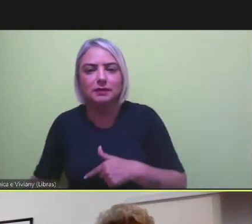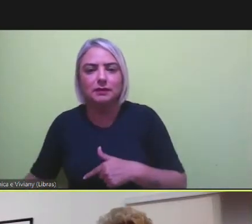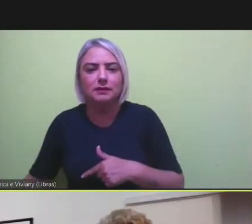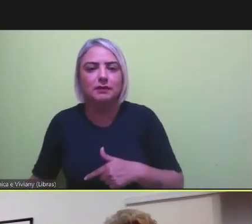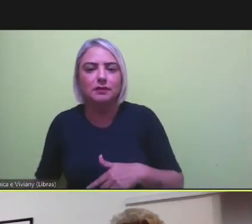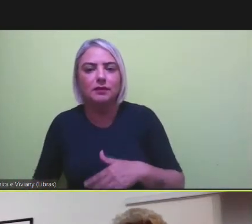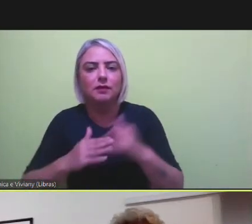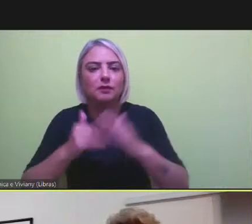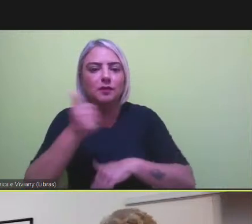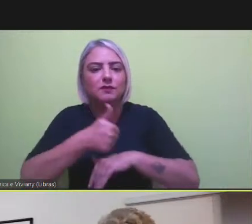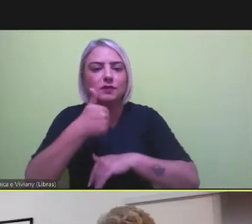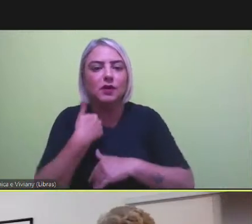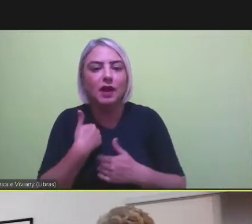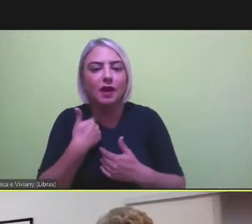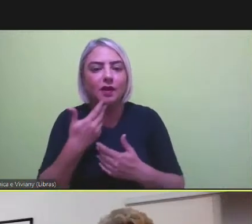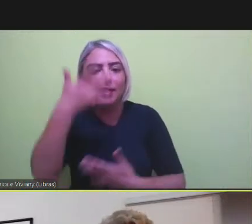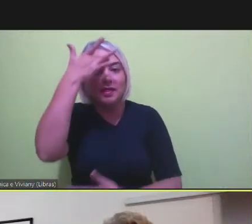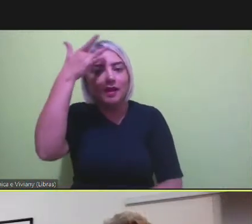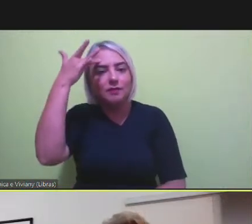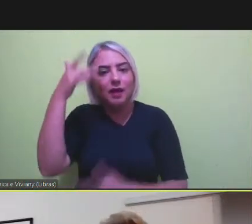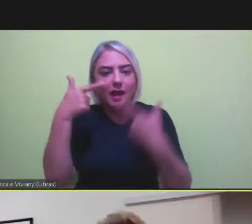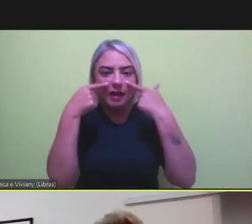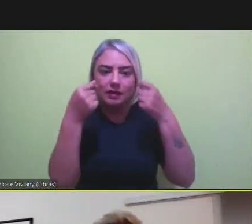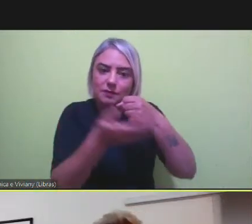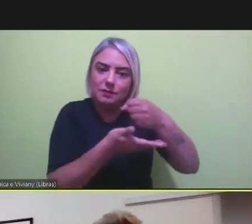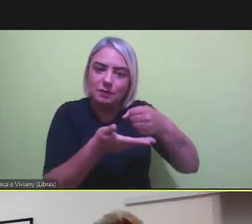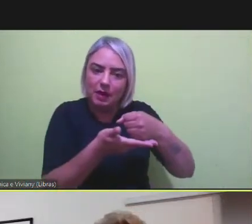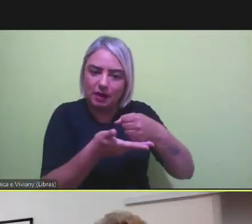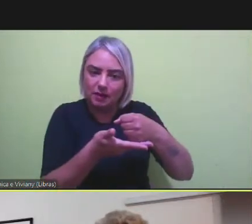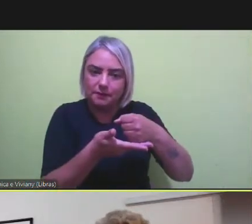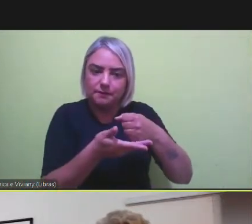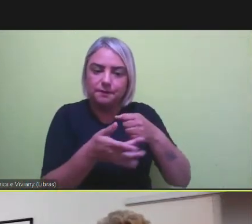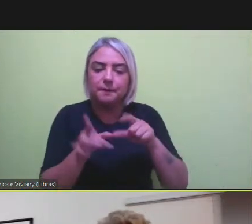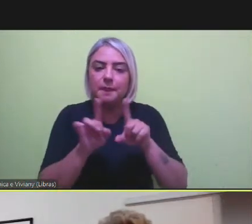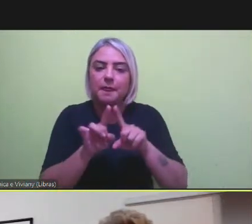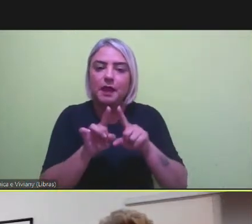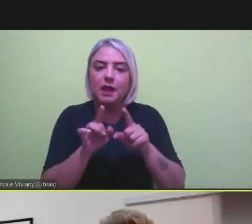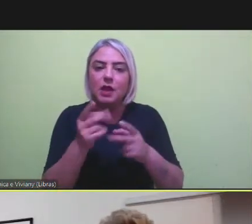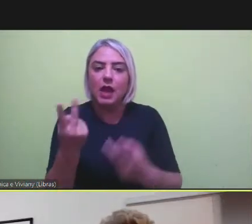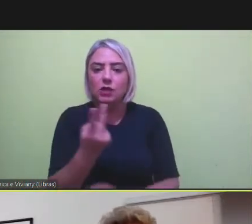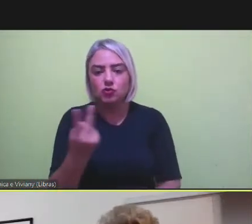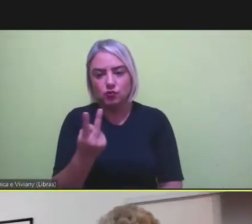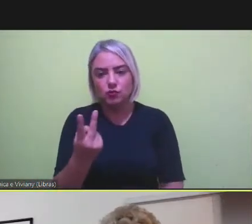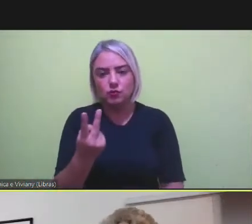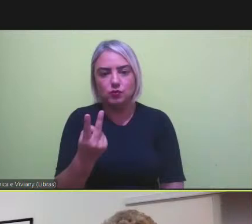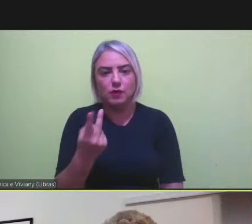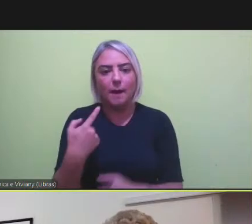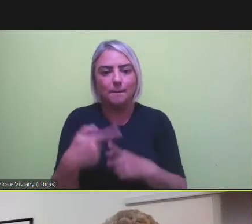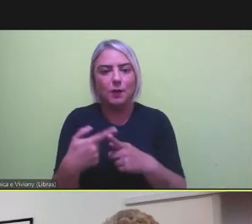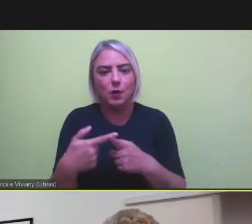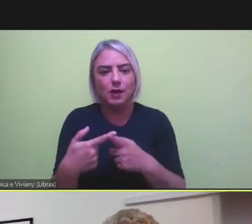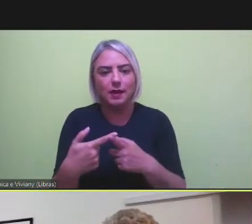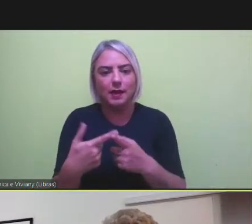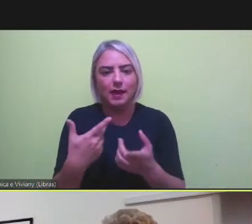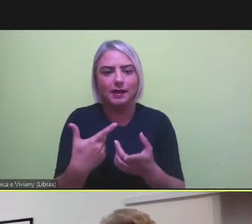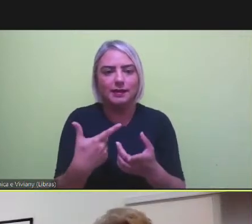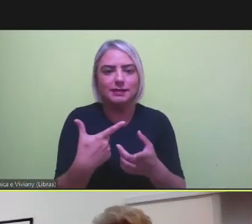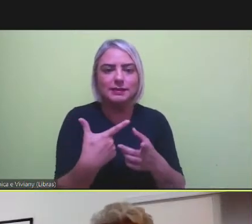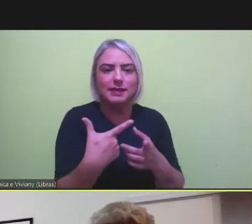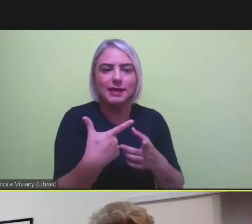teamwork, but a professional work. I think that mental health care and primary health care, and both because